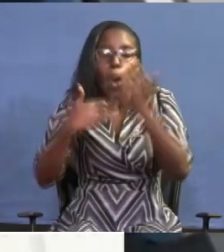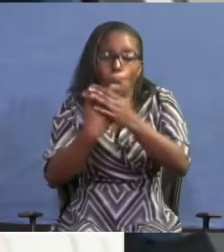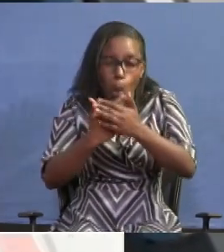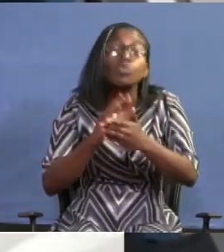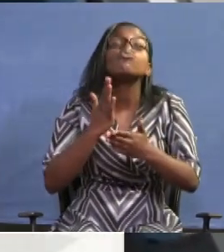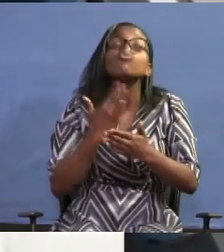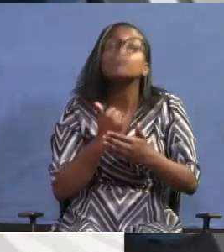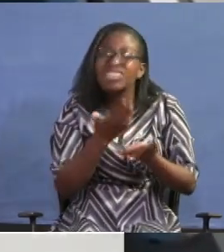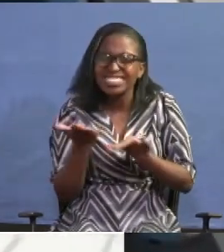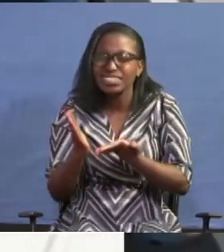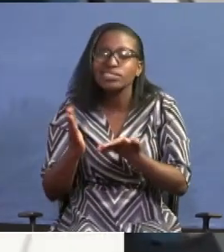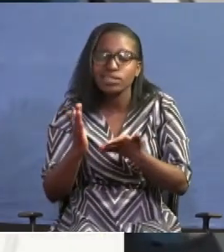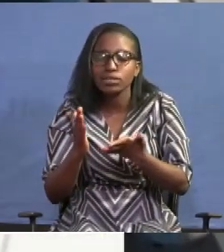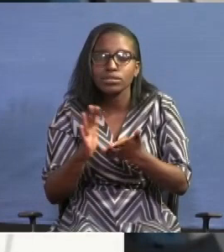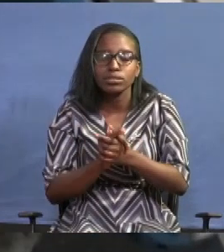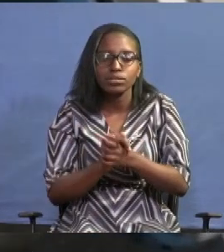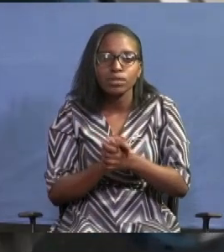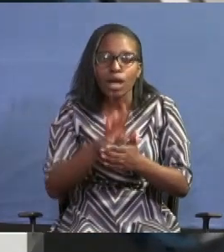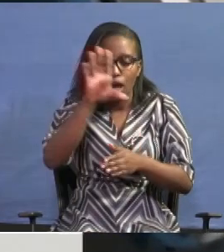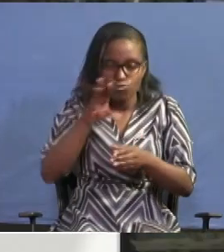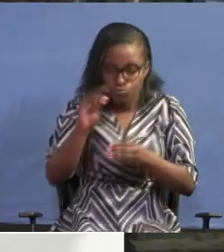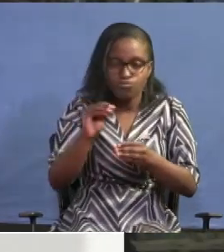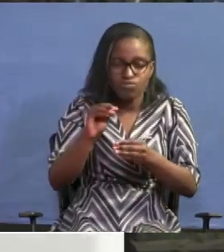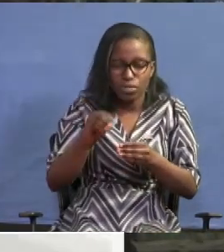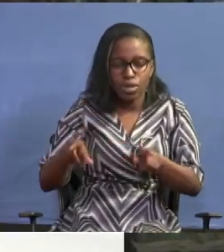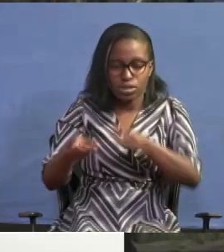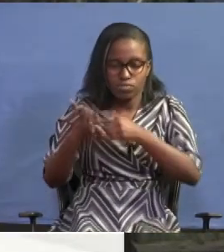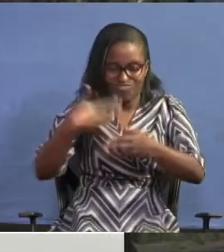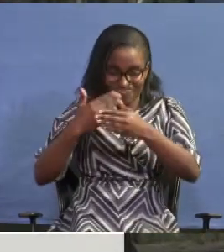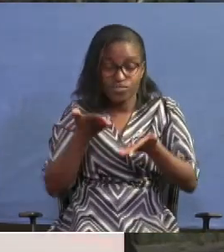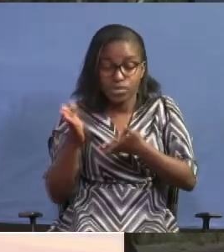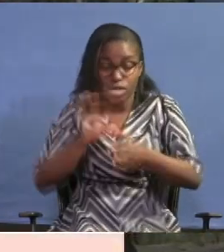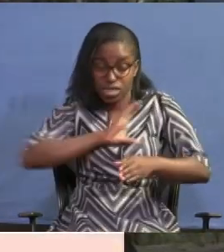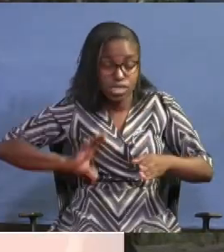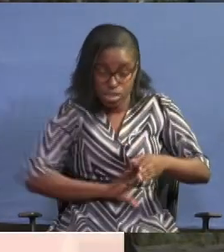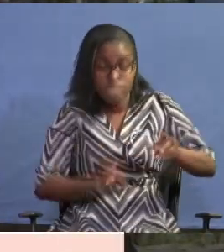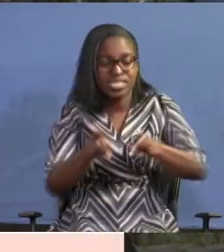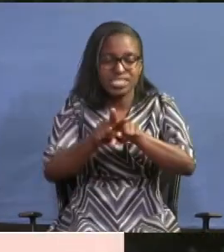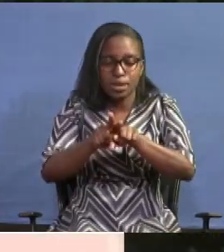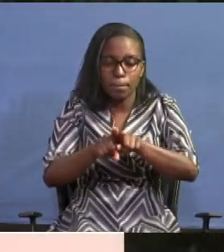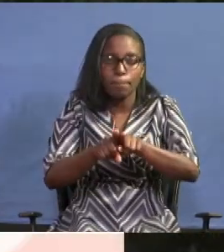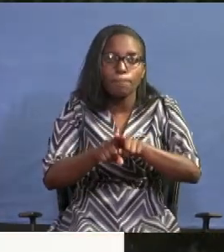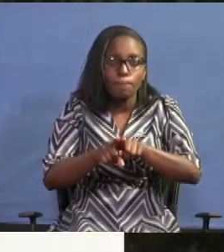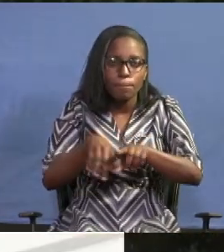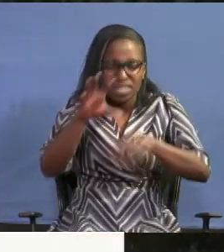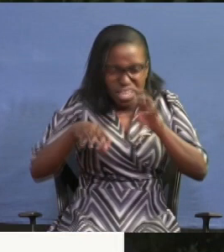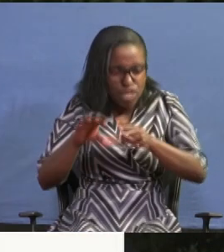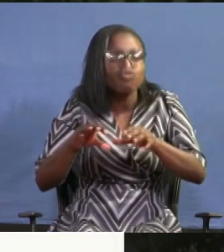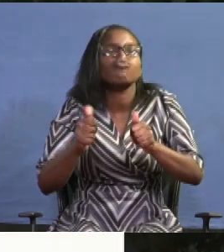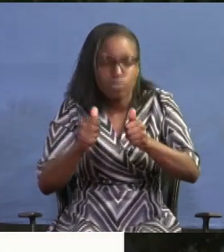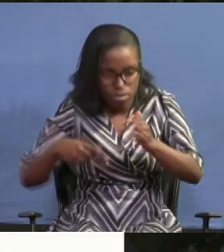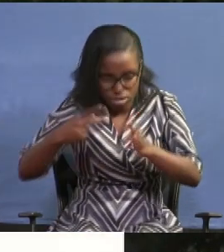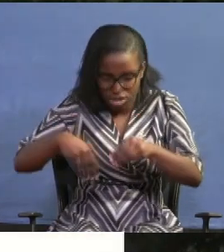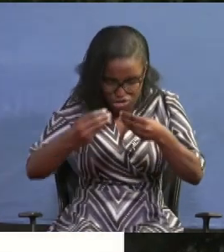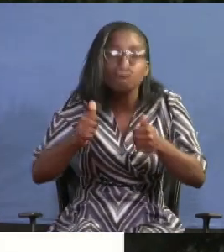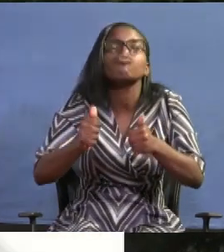markets respectively, behind the African continent and China. Many of South Africa's agricultural products benefit from tariff-free access to